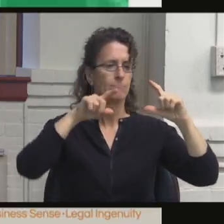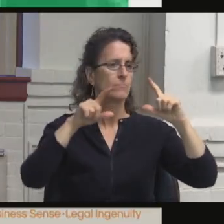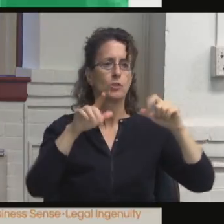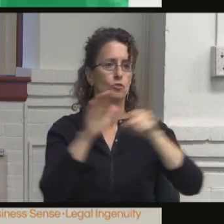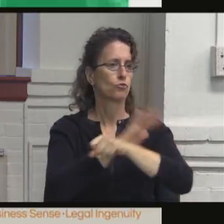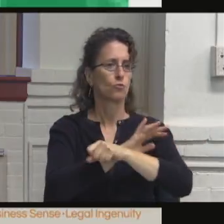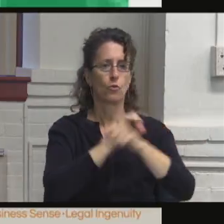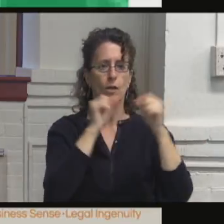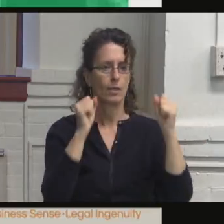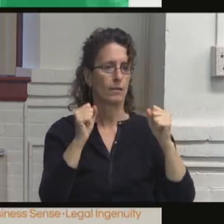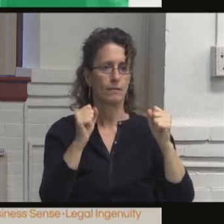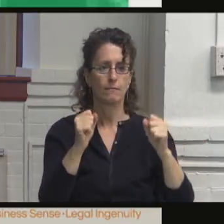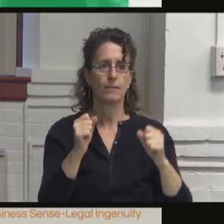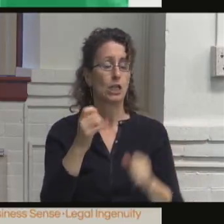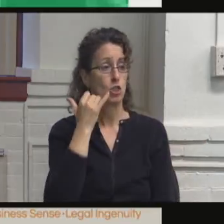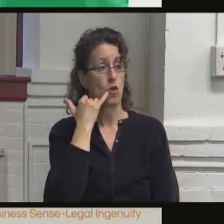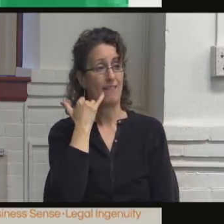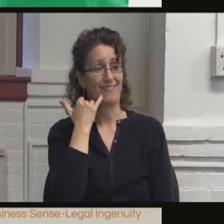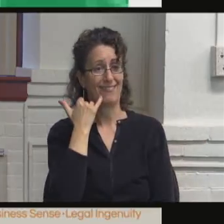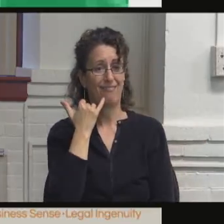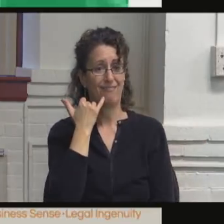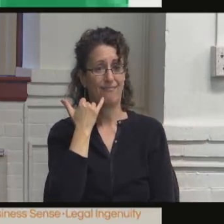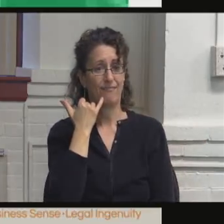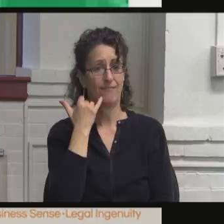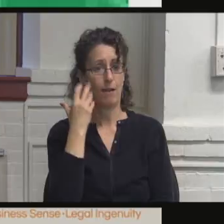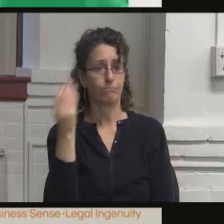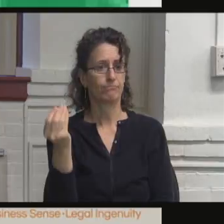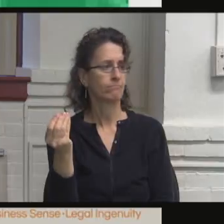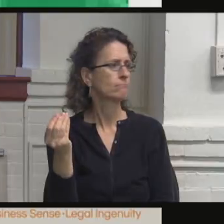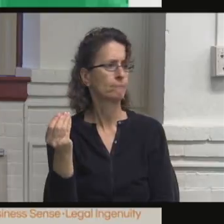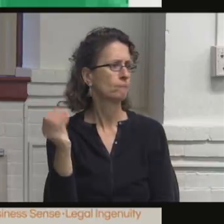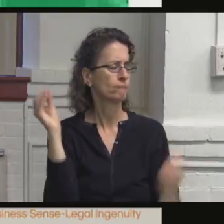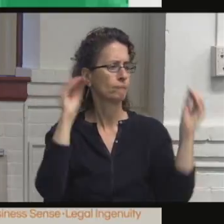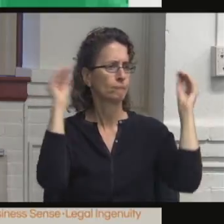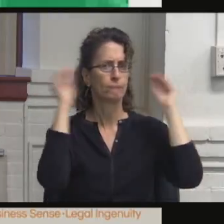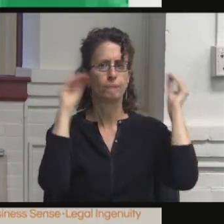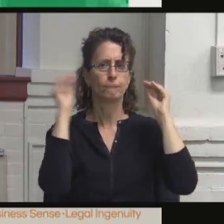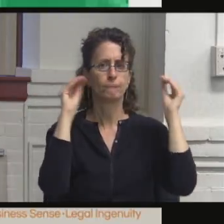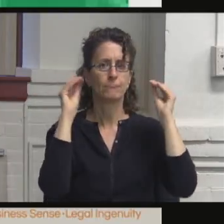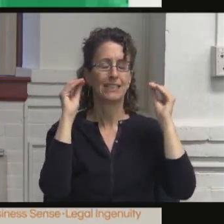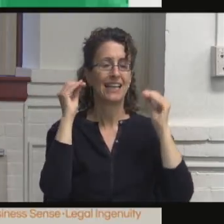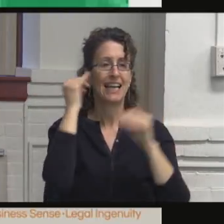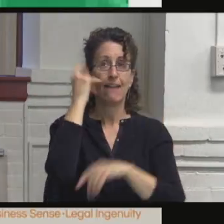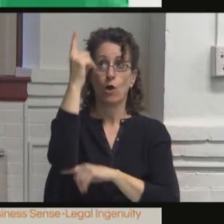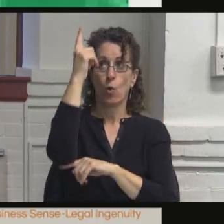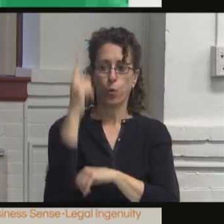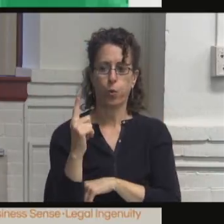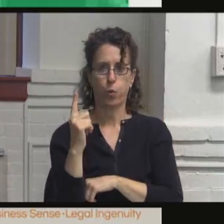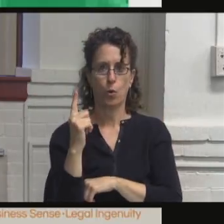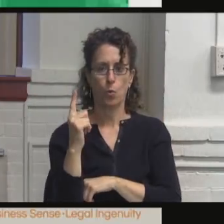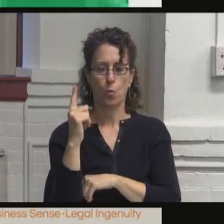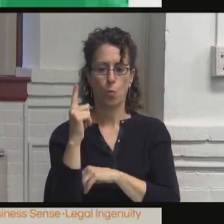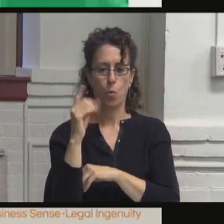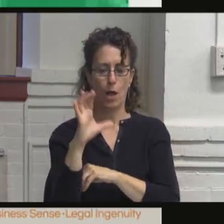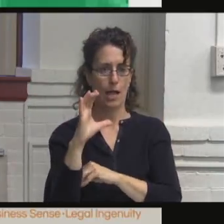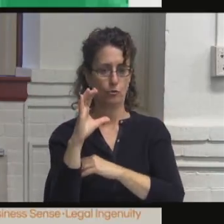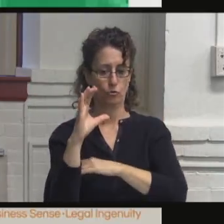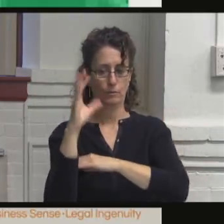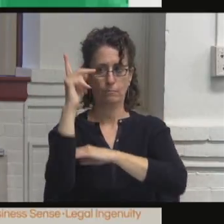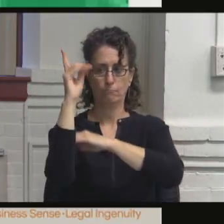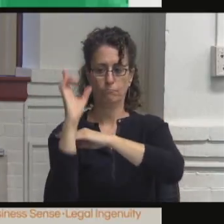there won't be a call drop for a customer. If we go to 100, we get that very large gap, and that's a gap that can't